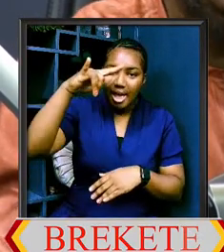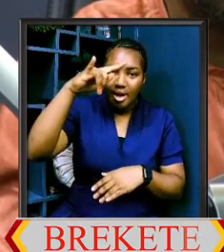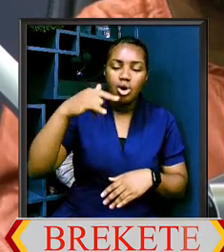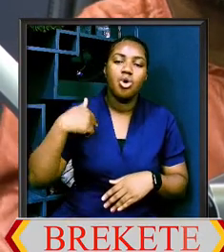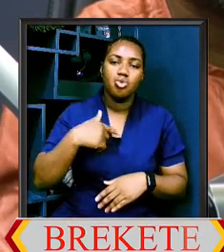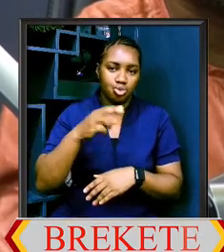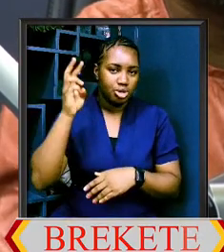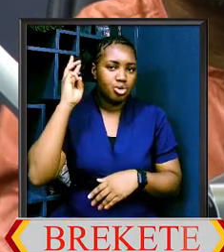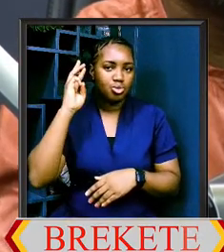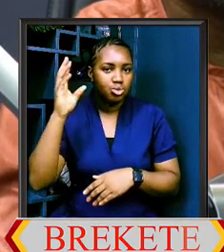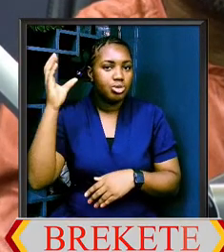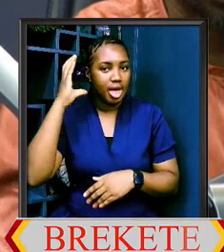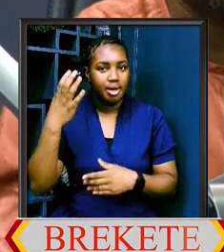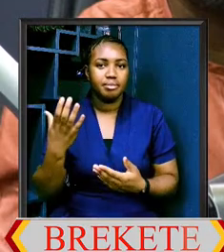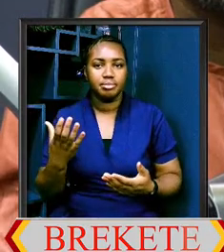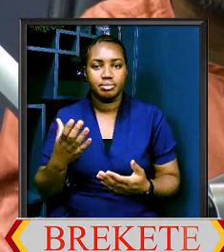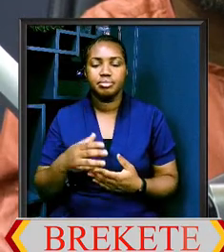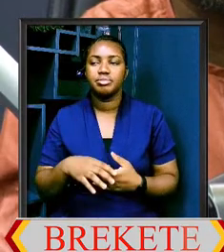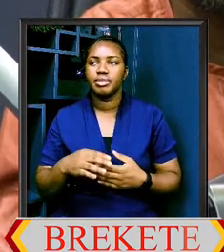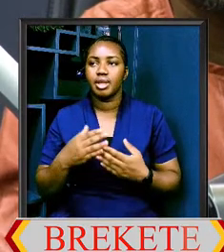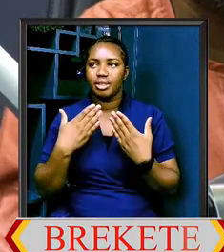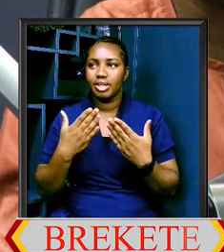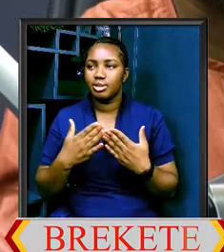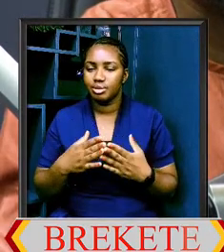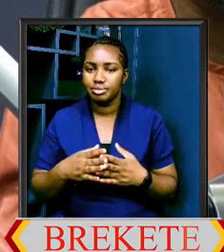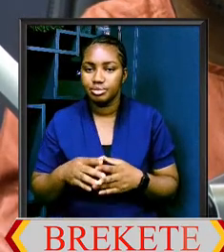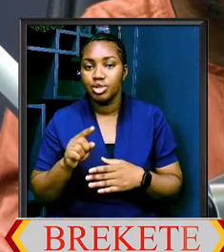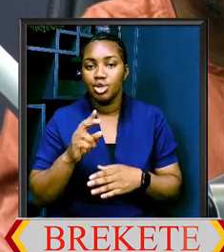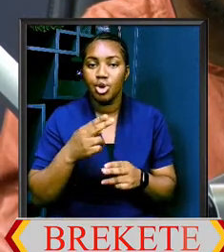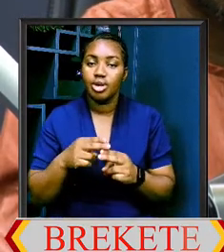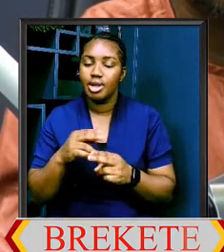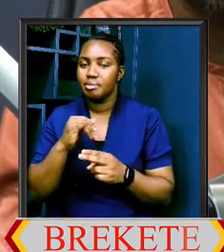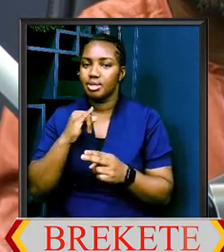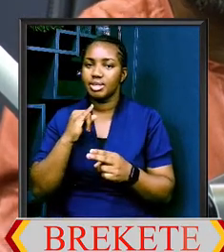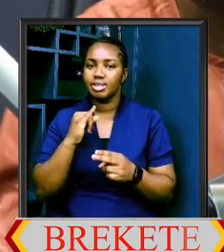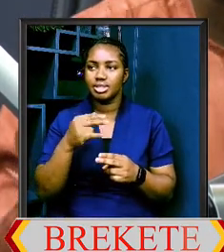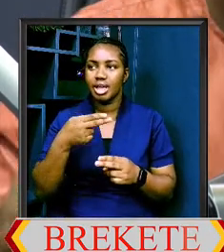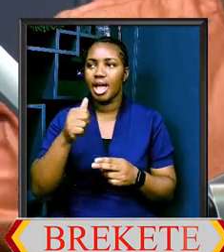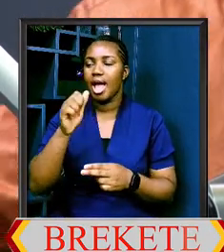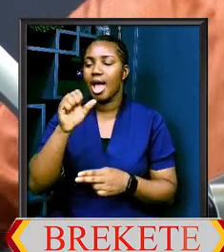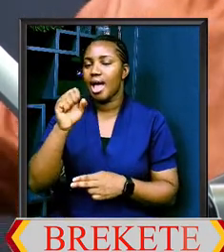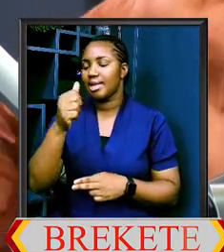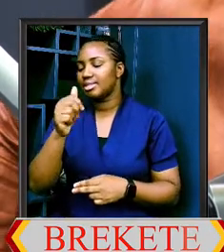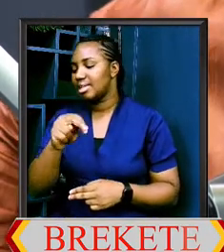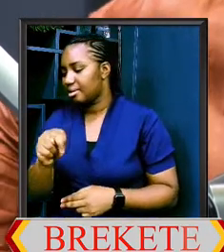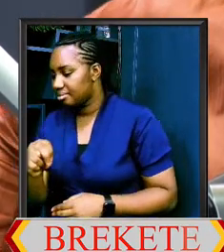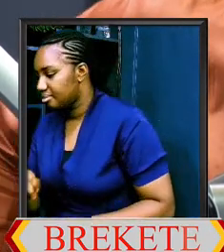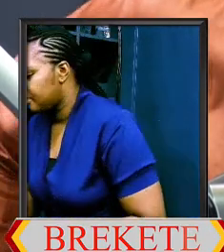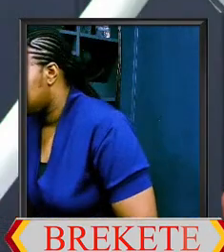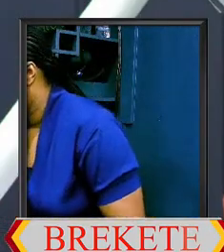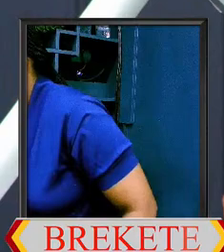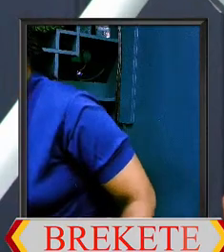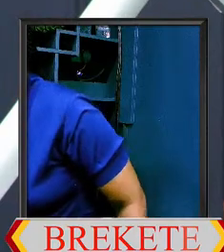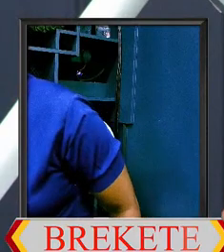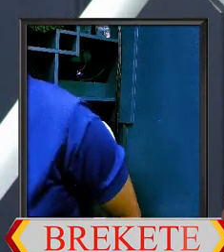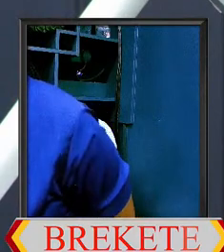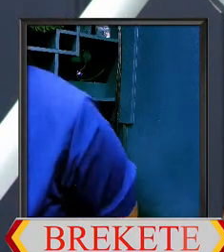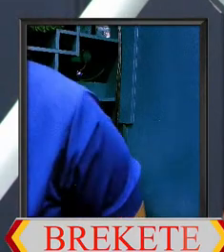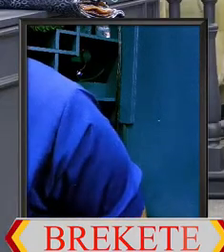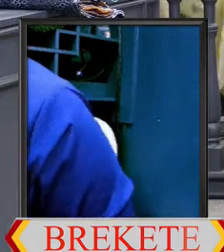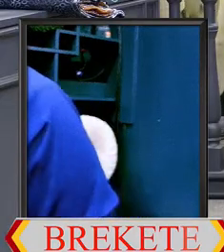sir. Make we just hear. Okay, sir. Thank you very much. God bless you, you sir. You say your name now. Hassan Abaka, sir. Thank you. Make we appreciate. Thank